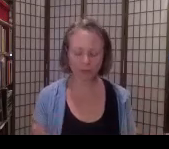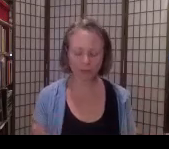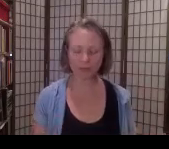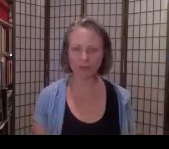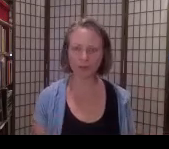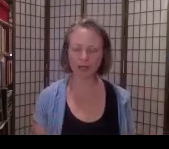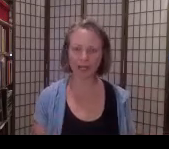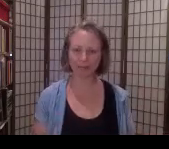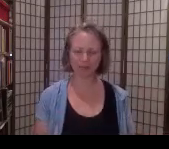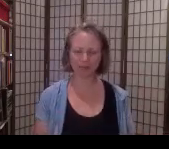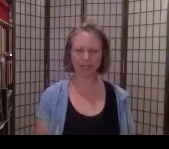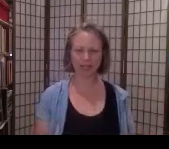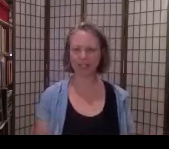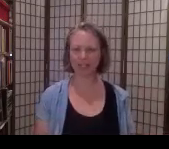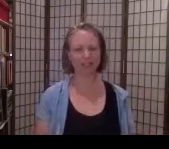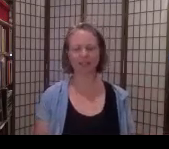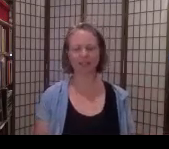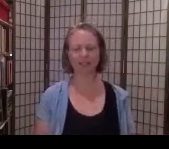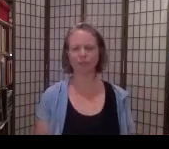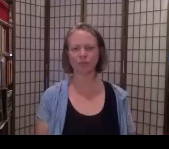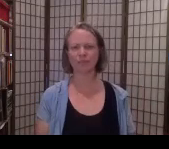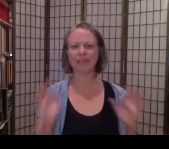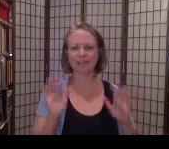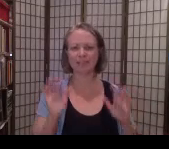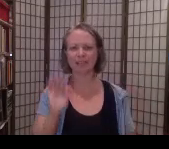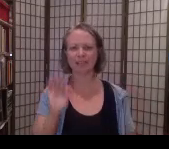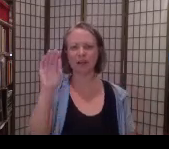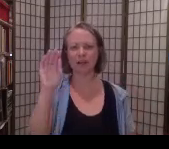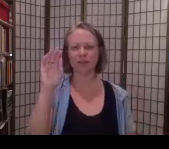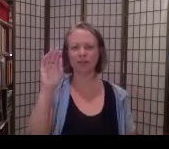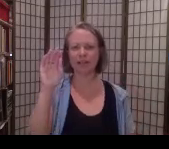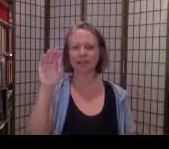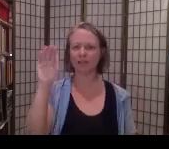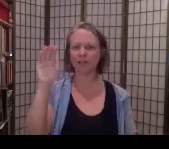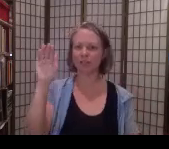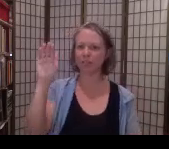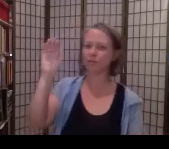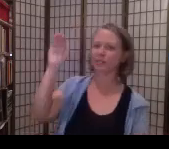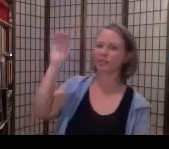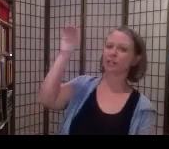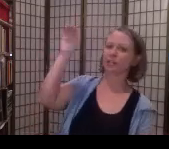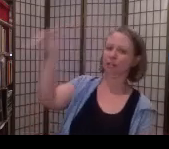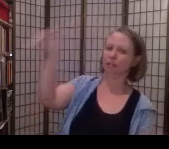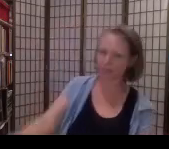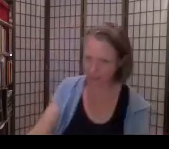when I opened up the news when I got up this morning and kind of looked at things, it's really easy to like start off your day, like look at the news and then